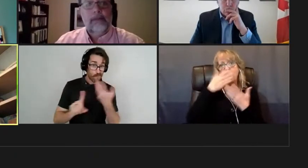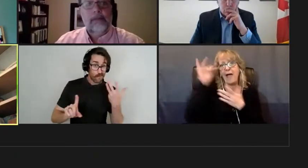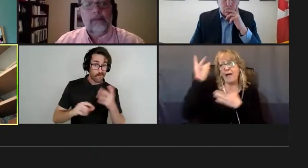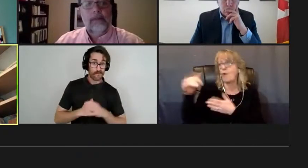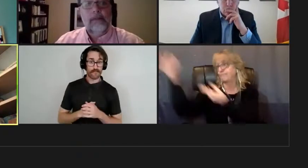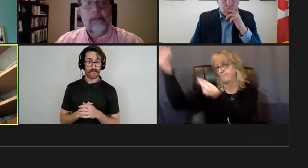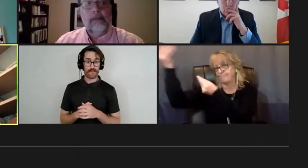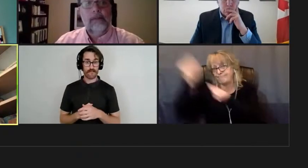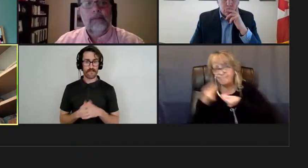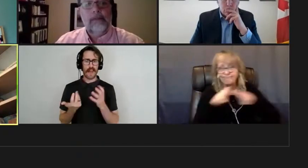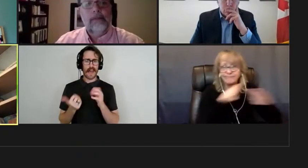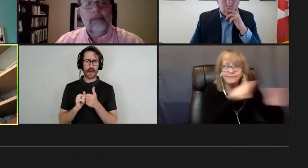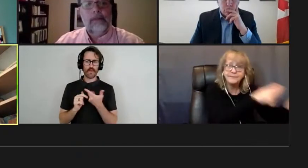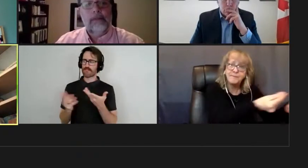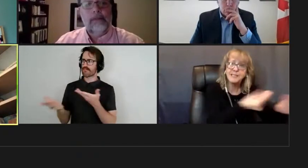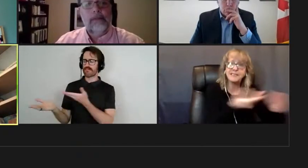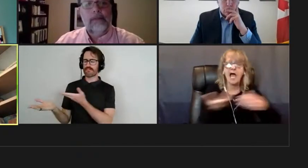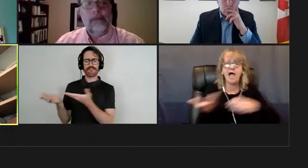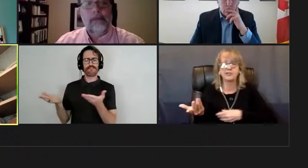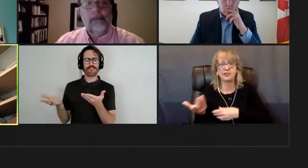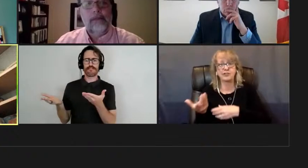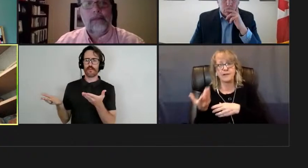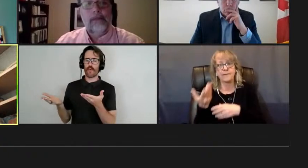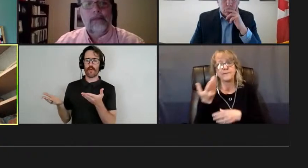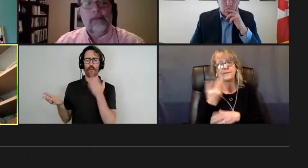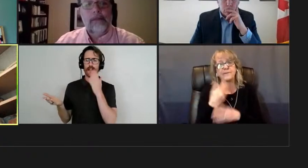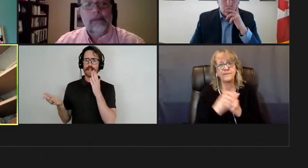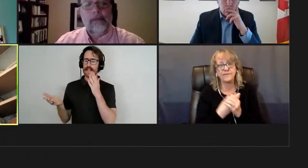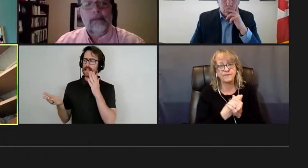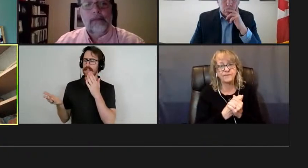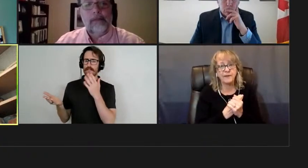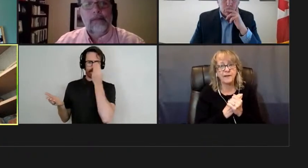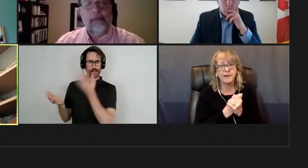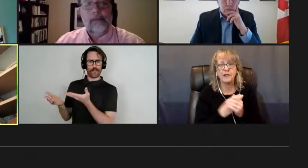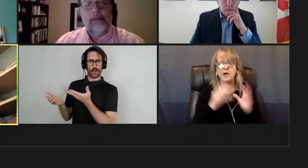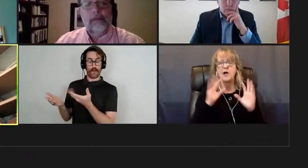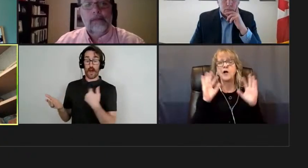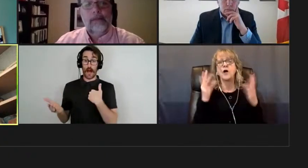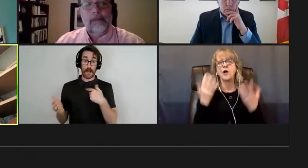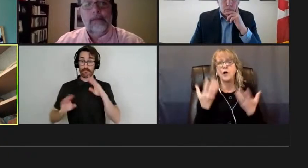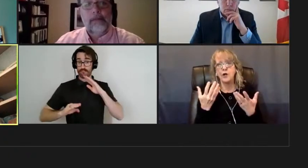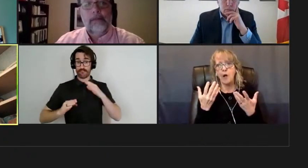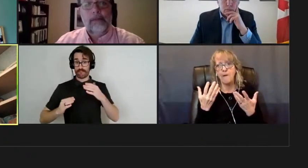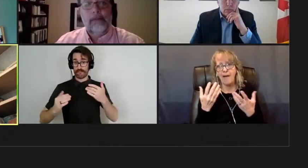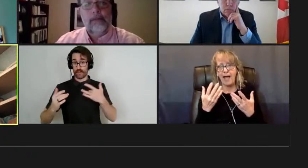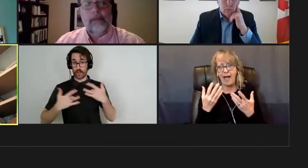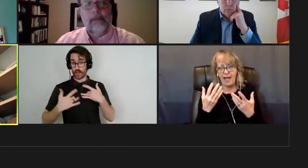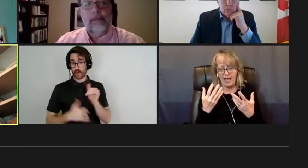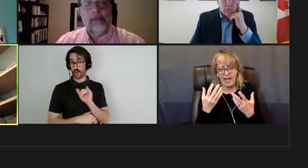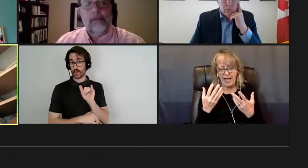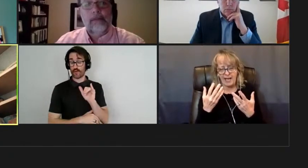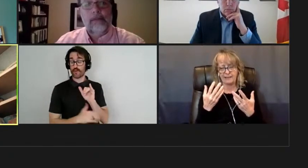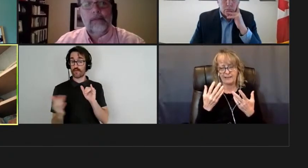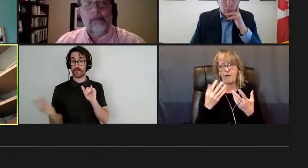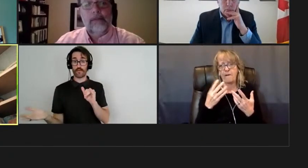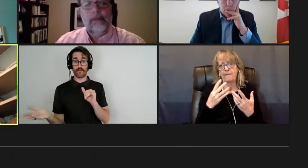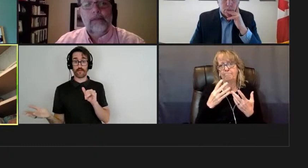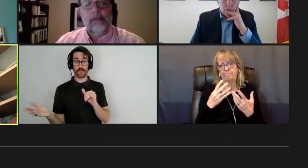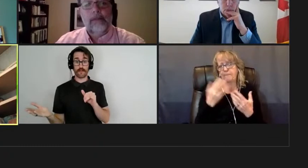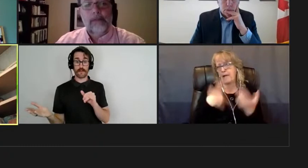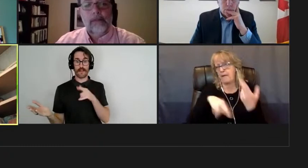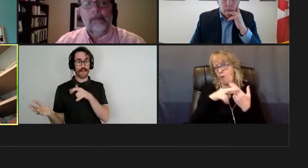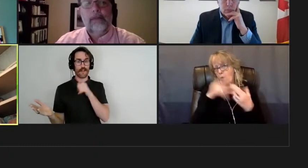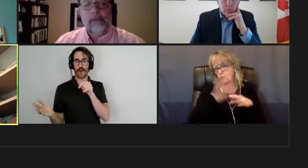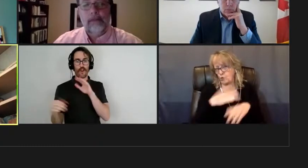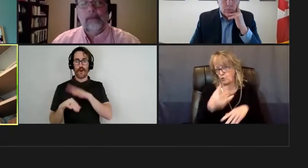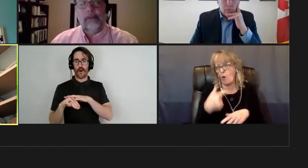So how are we going to tackle that? Because I am concerned that they're not social media